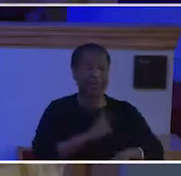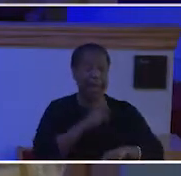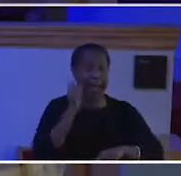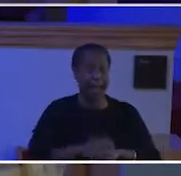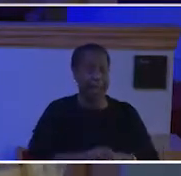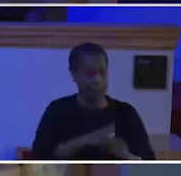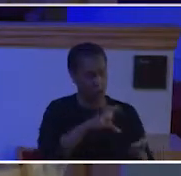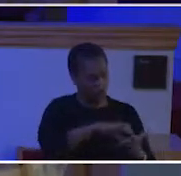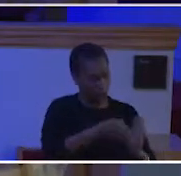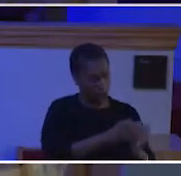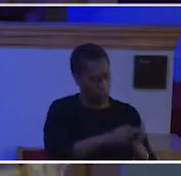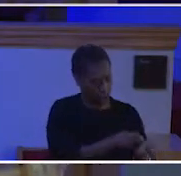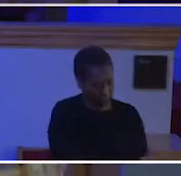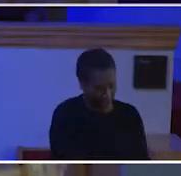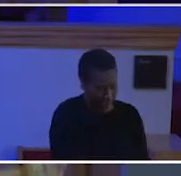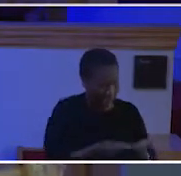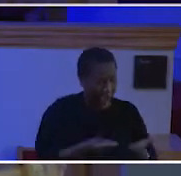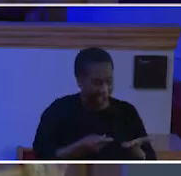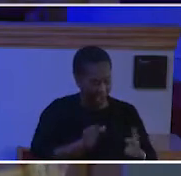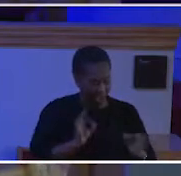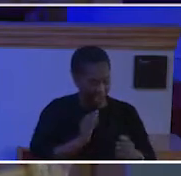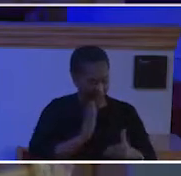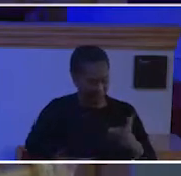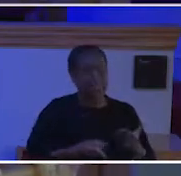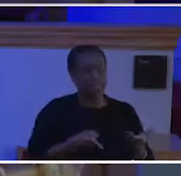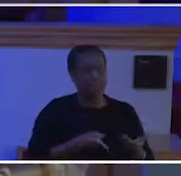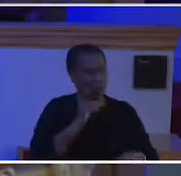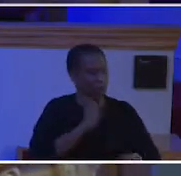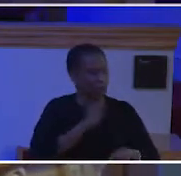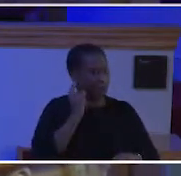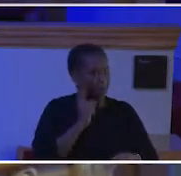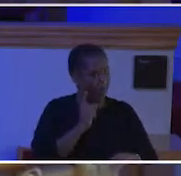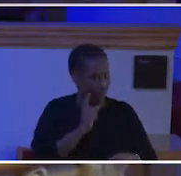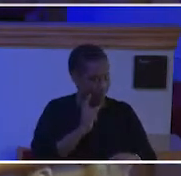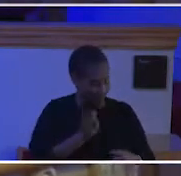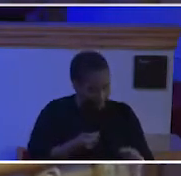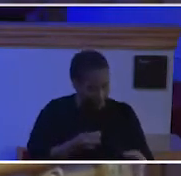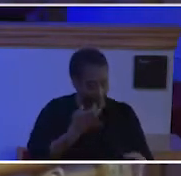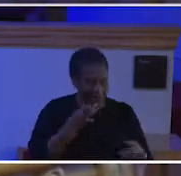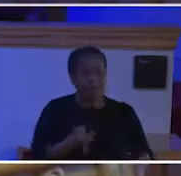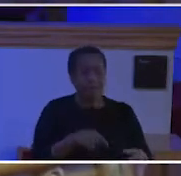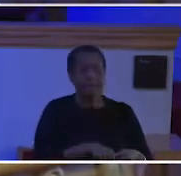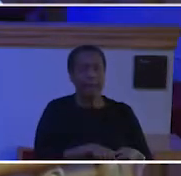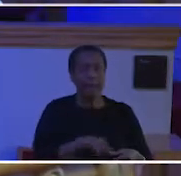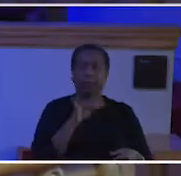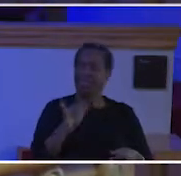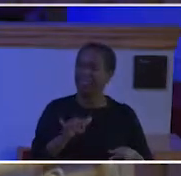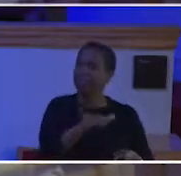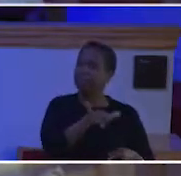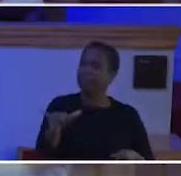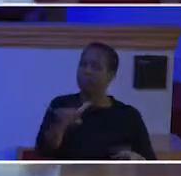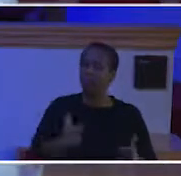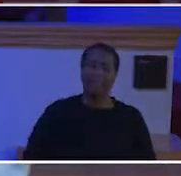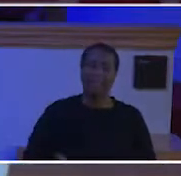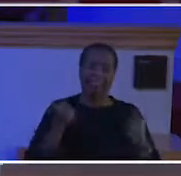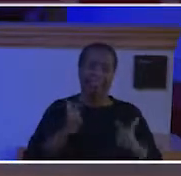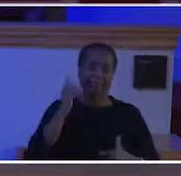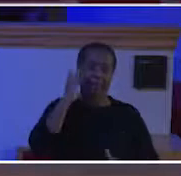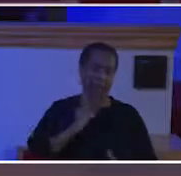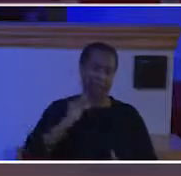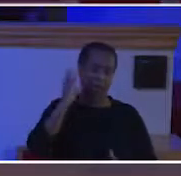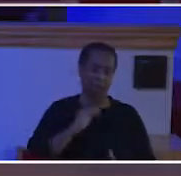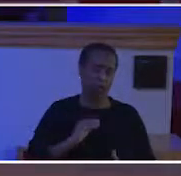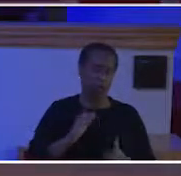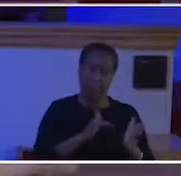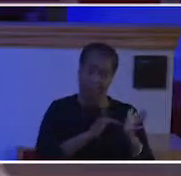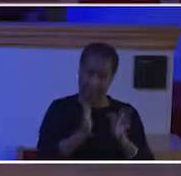the cookie came to completion. And beloved, life experiences and even the Bible